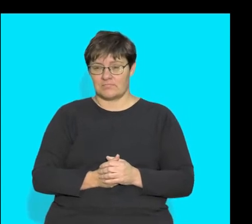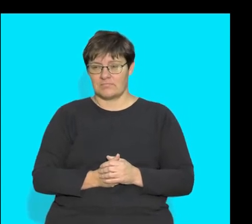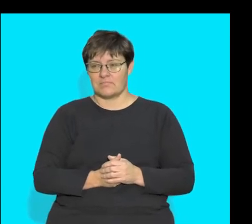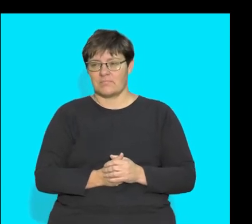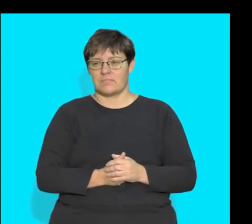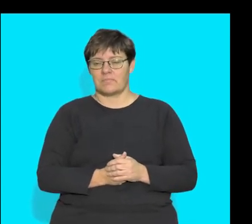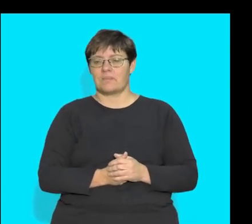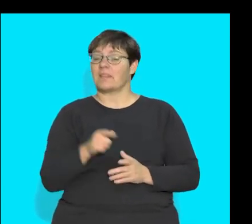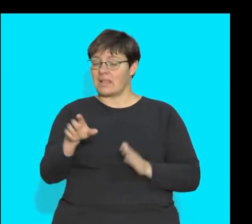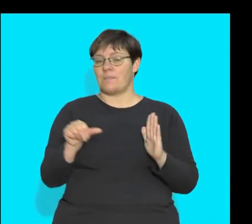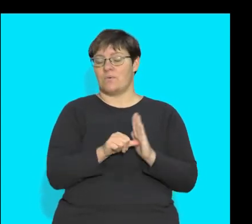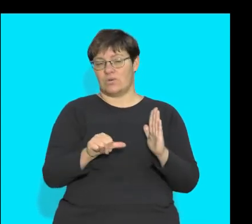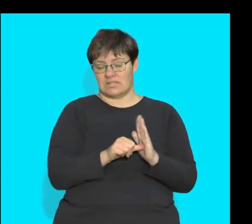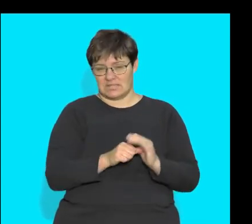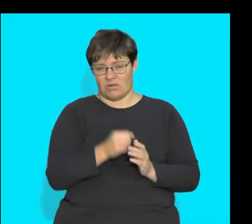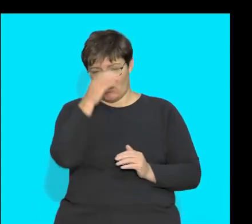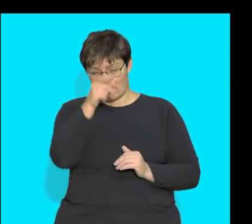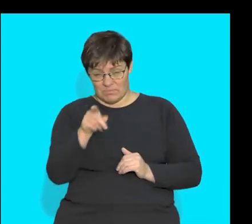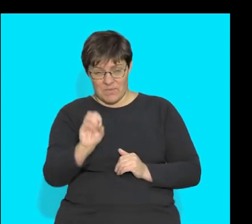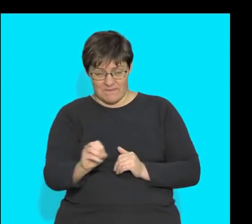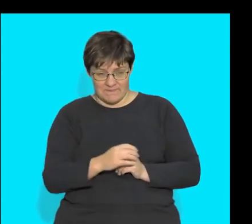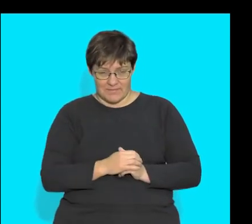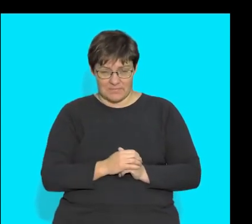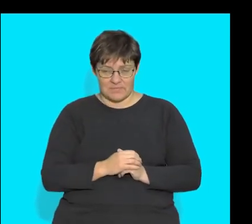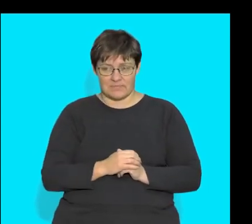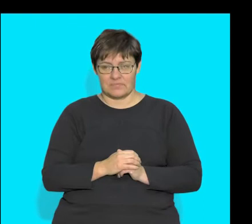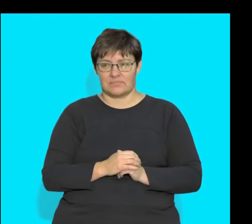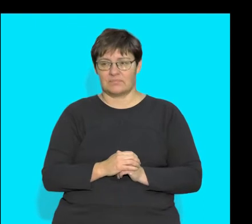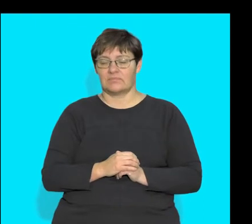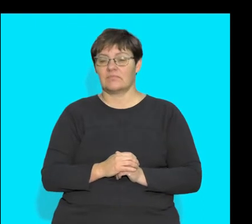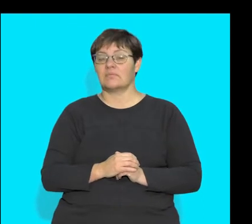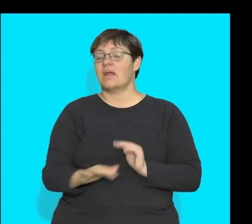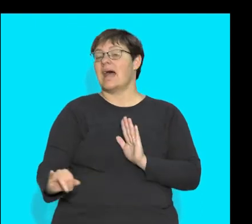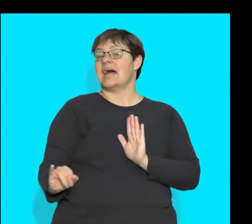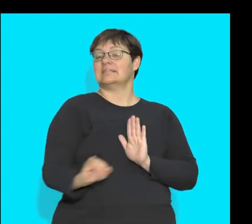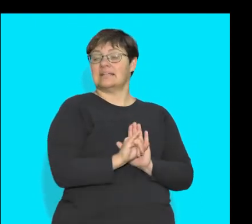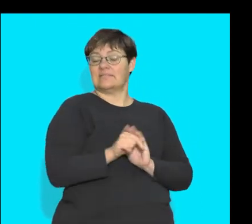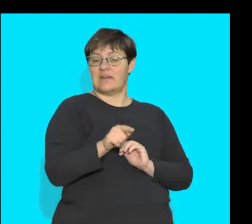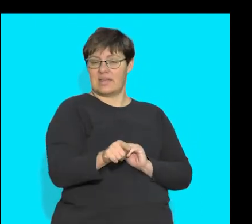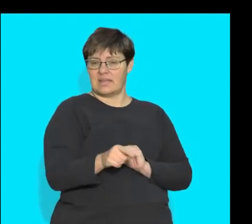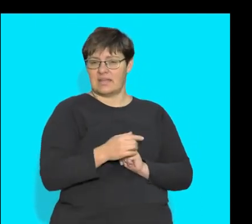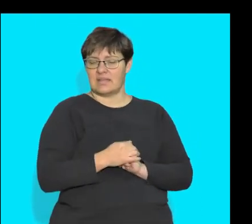Okay, so that's a really important concept that we need to understand. Identify